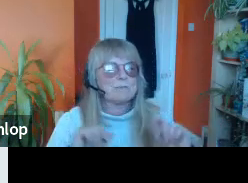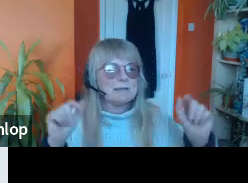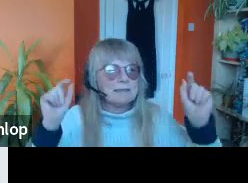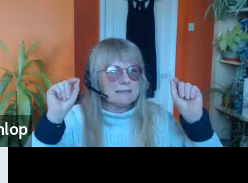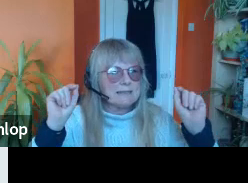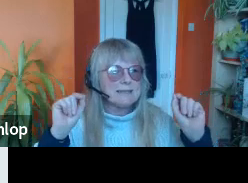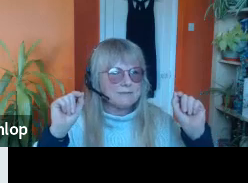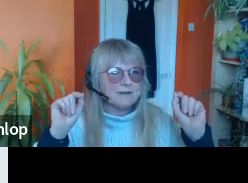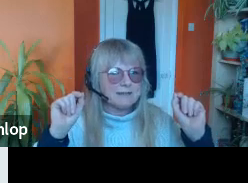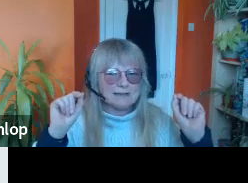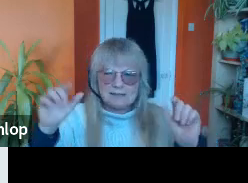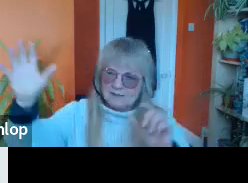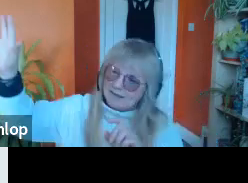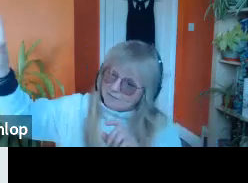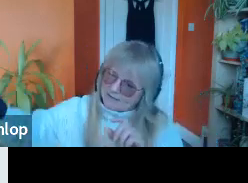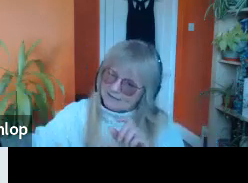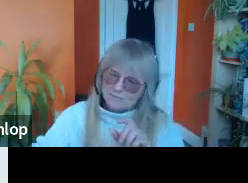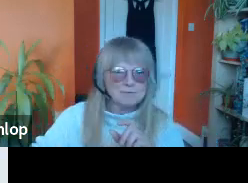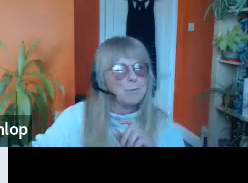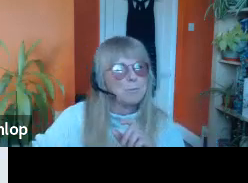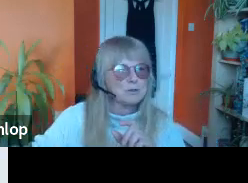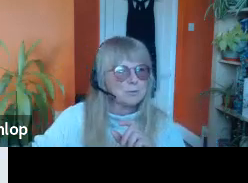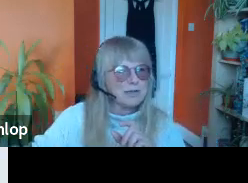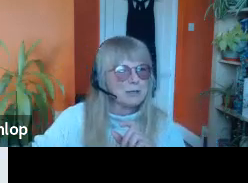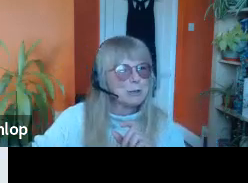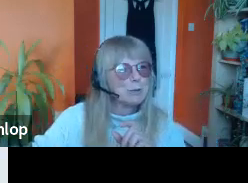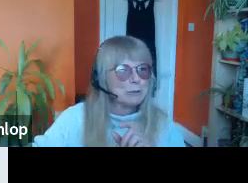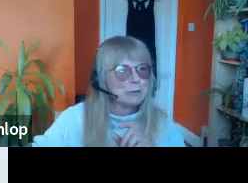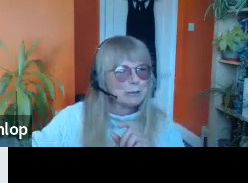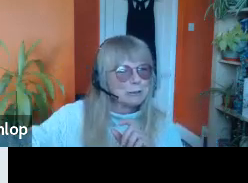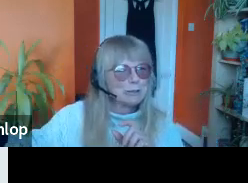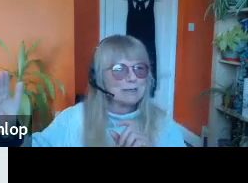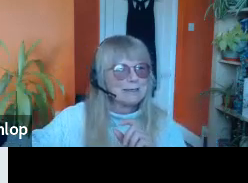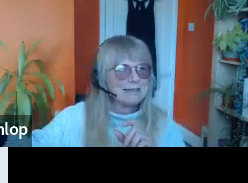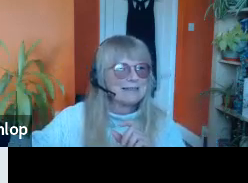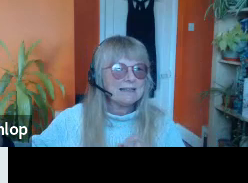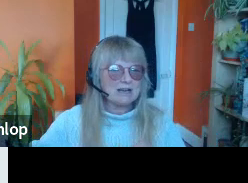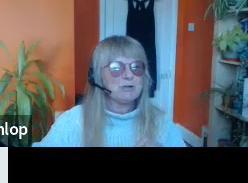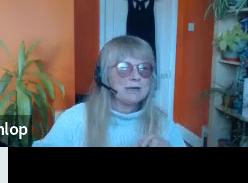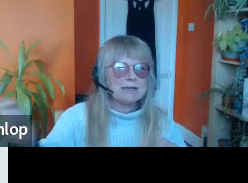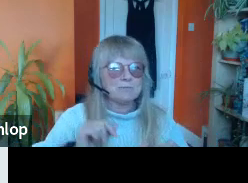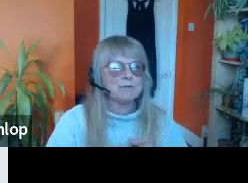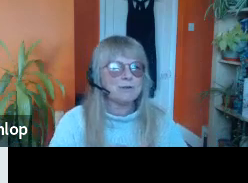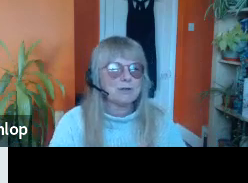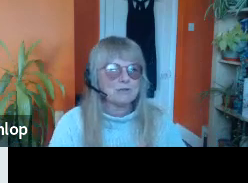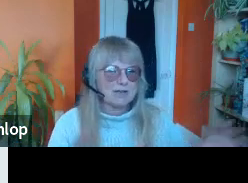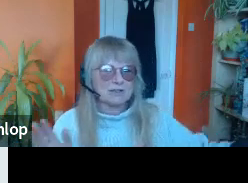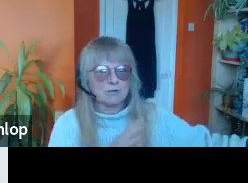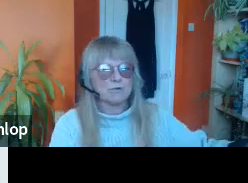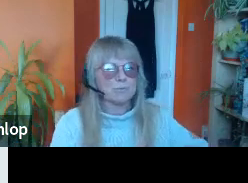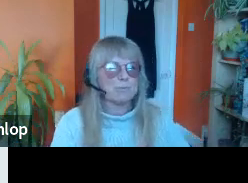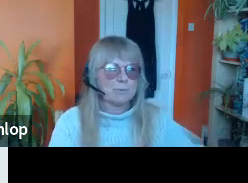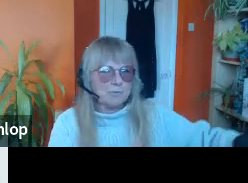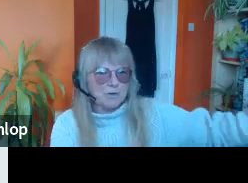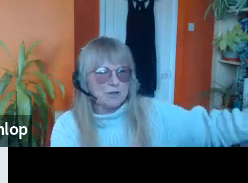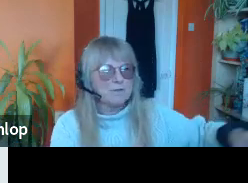your disability is identified at, and then they have a list of possible technical options alongside it, and you get given one of those and that